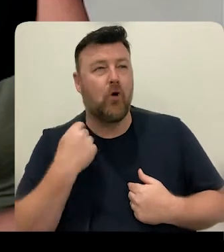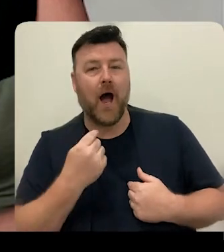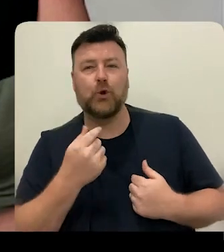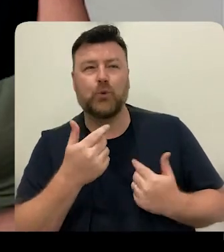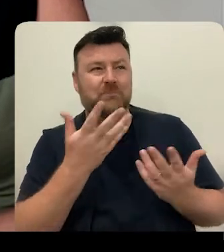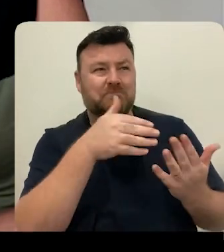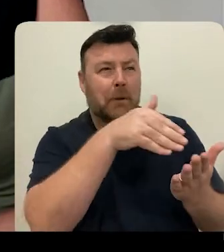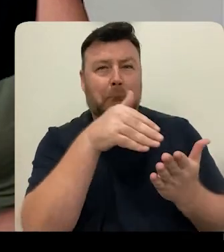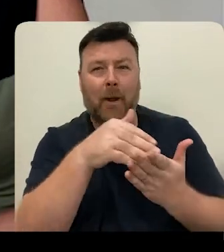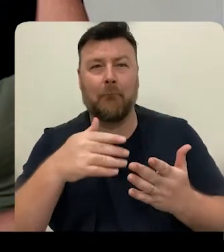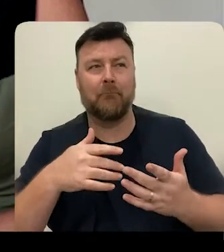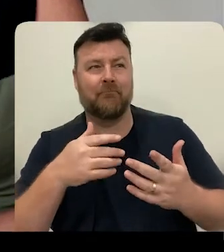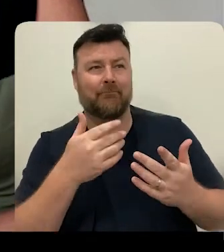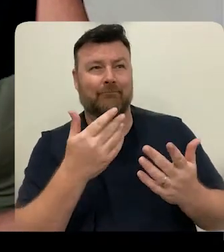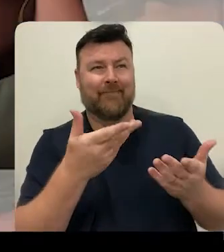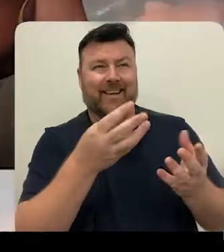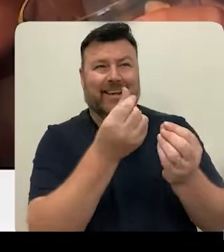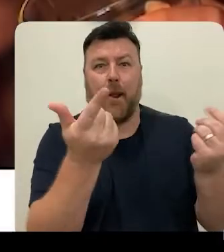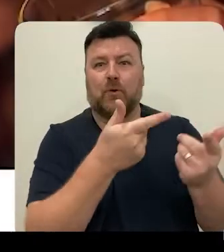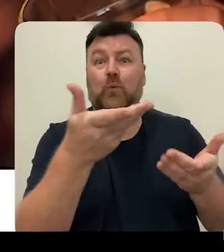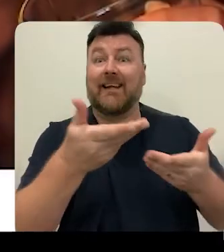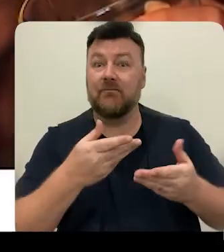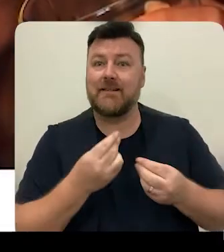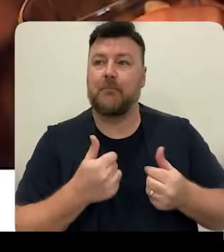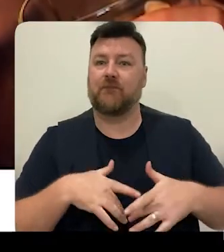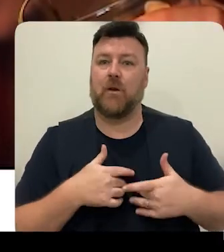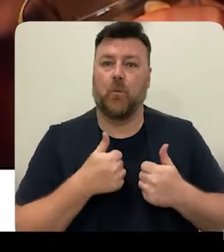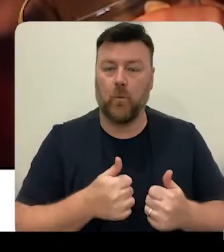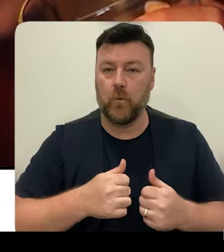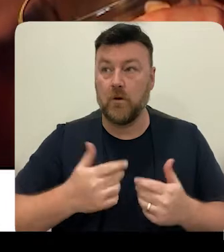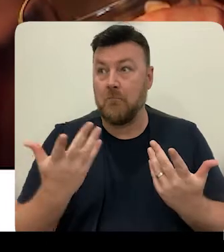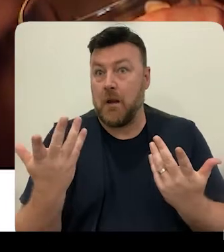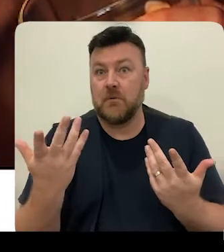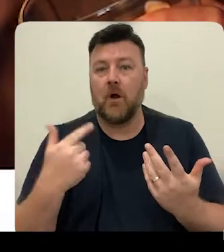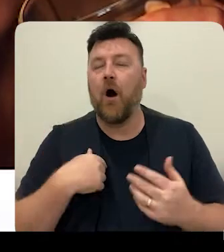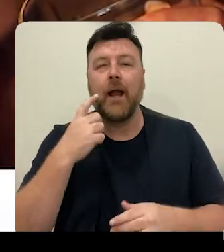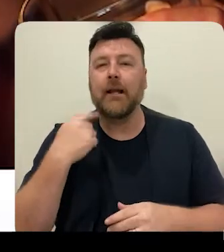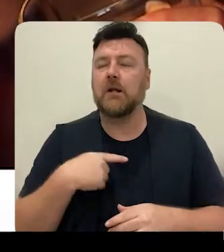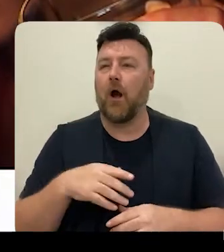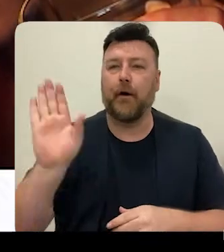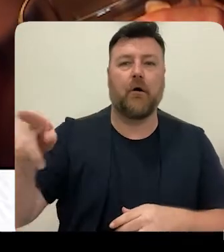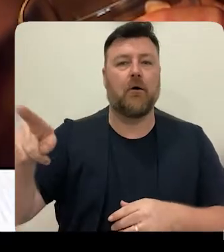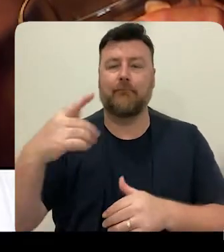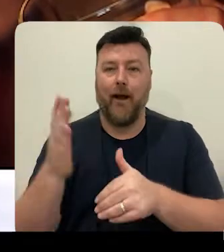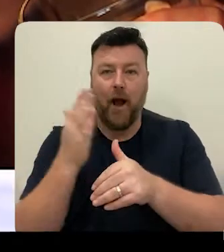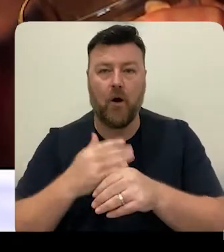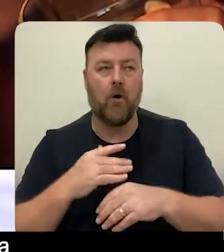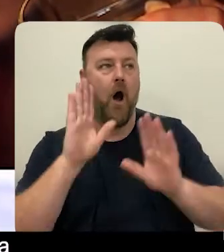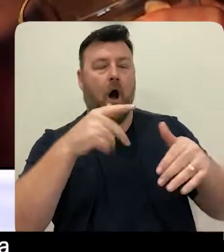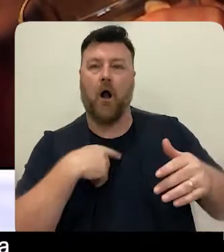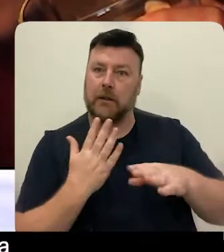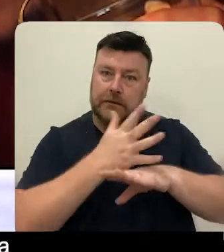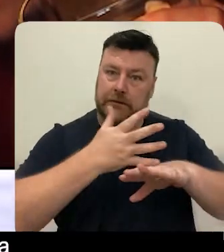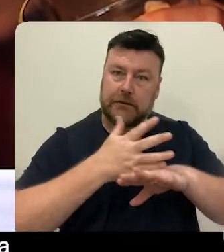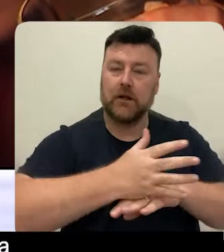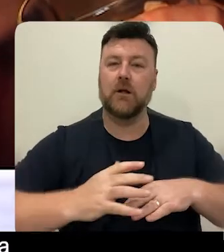So it's very important to realise that it's easy to blame the substance, blame the alcohol, blame the overwork, but what